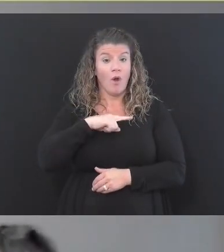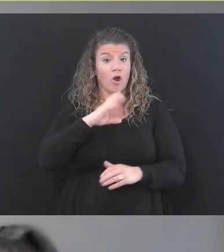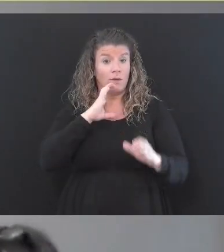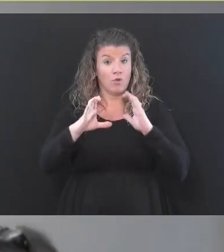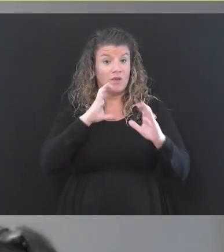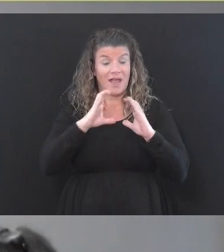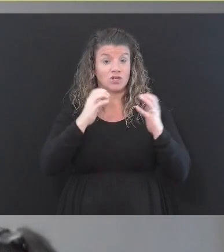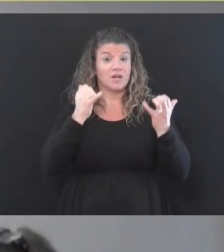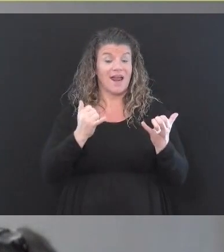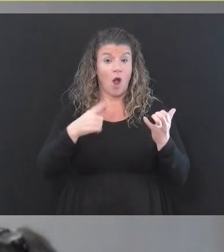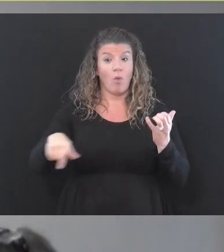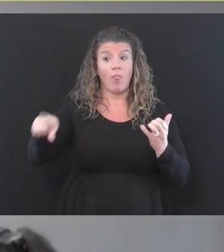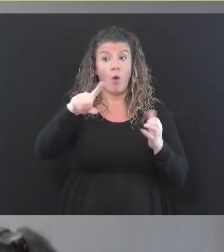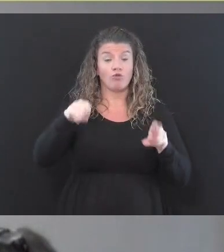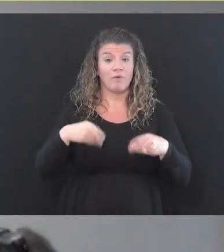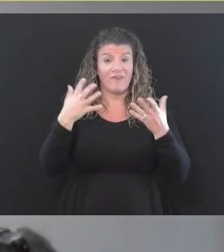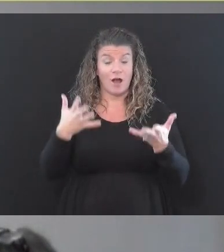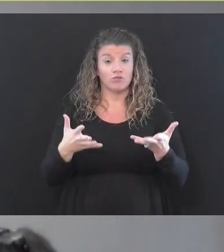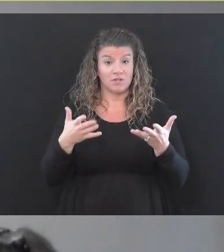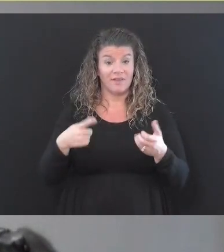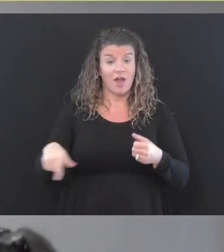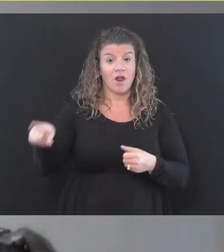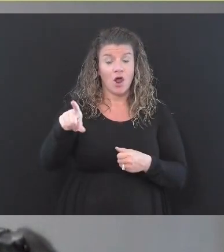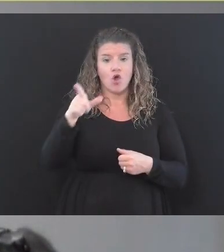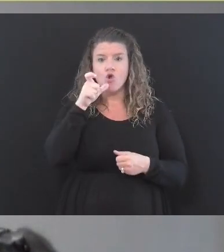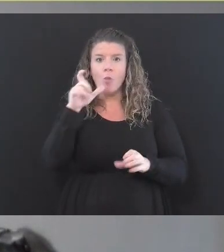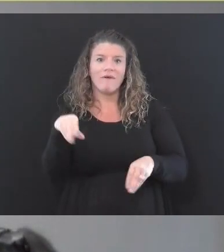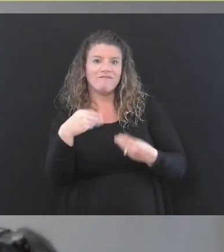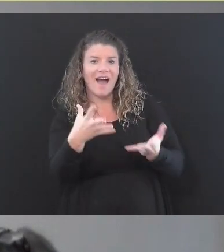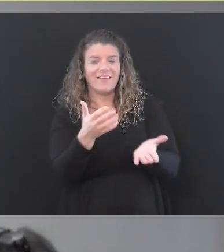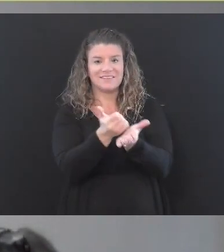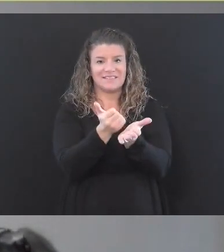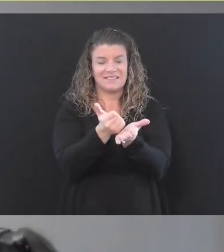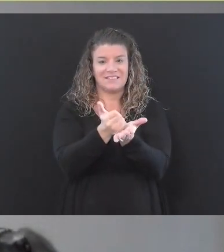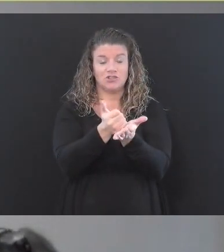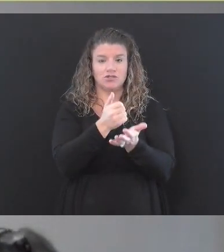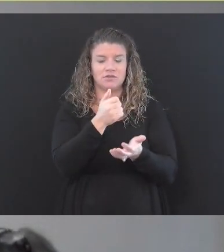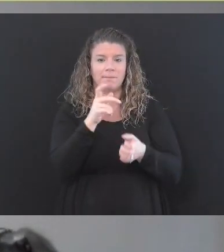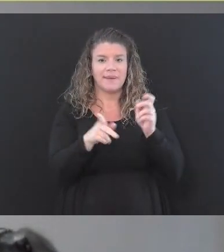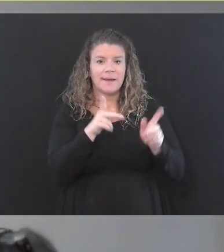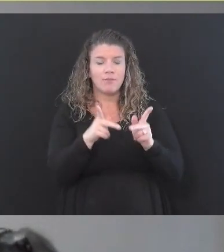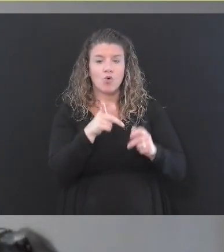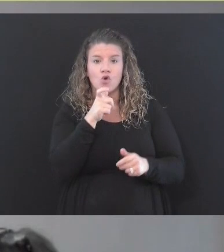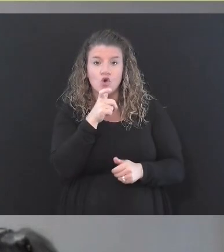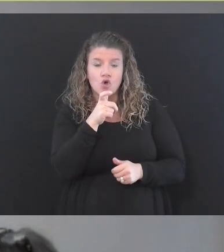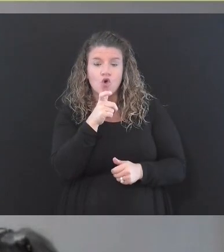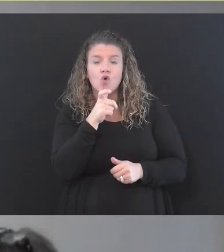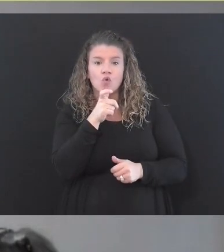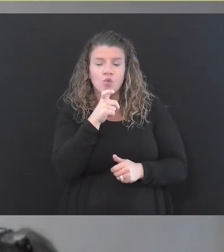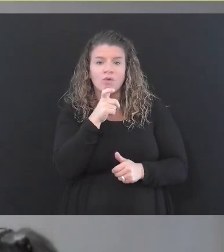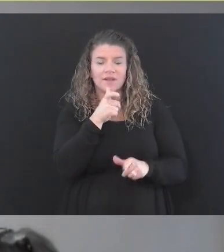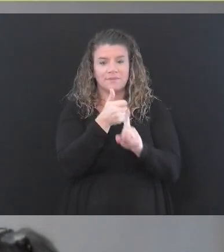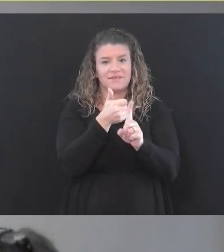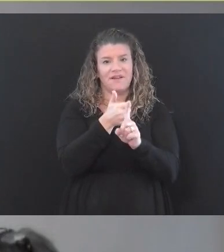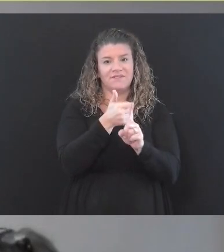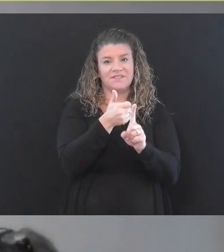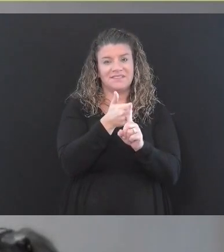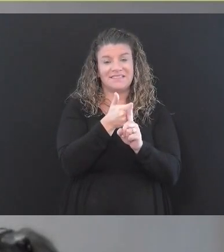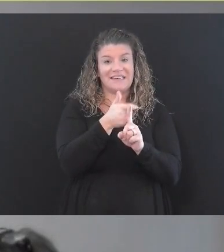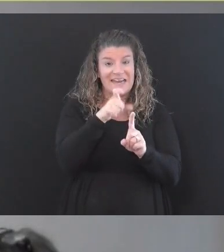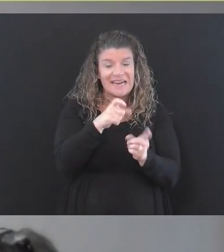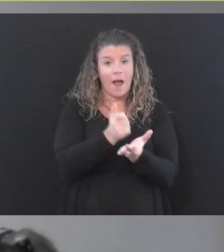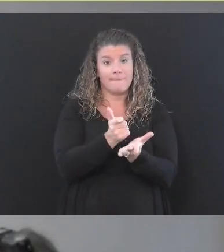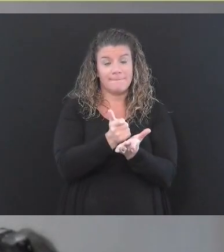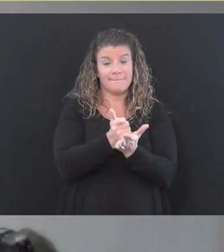community providers out there that provide assistance to individuals who need that